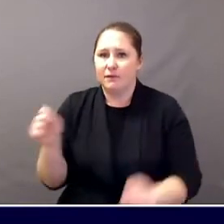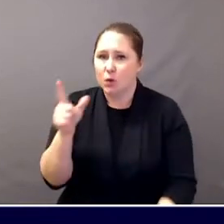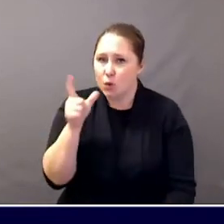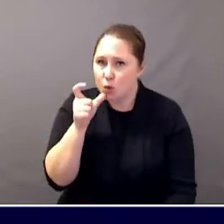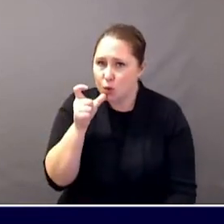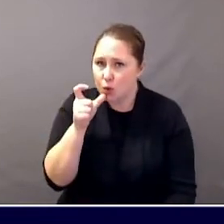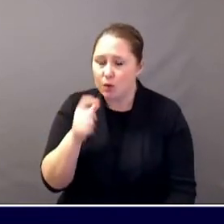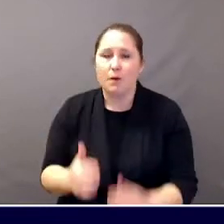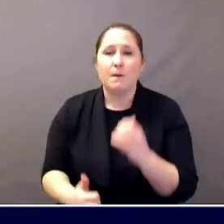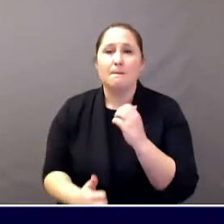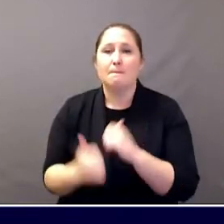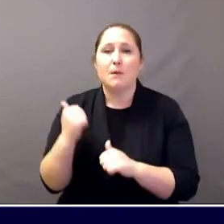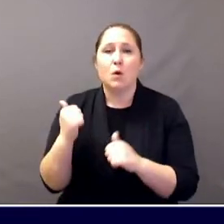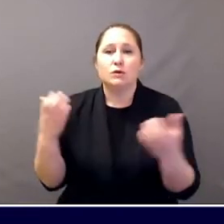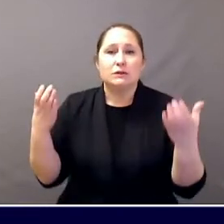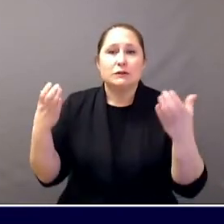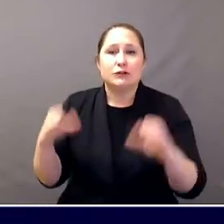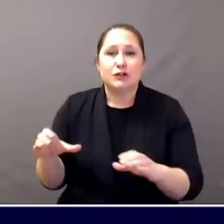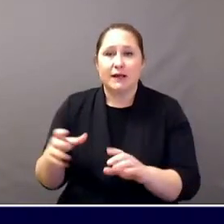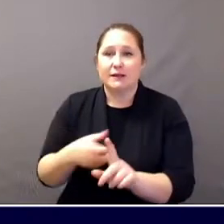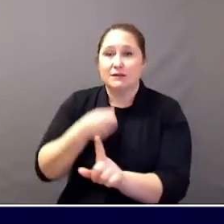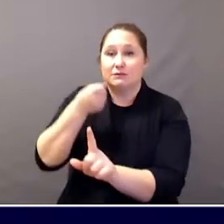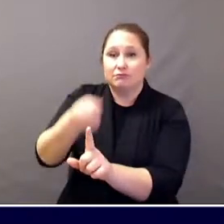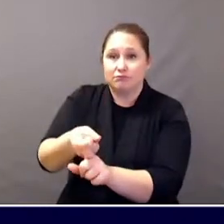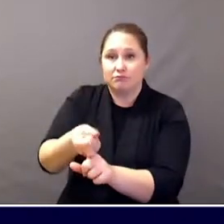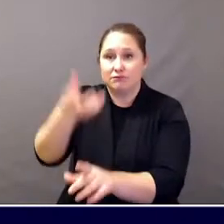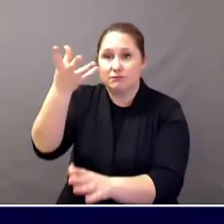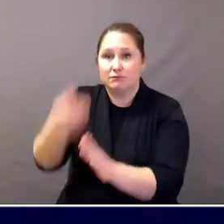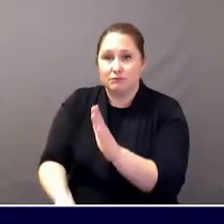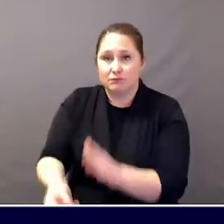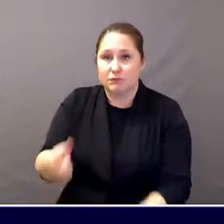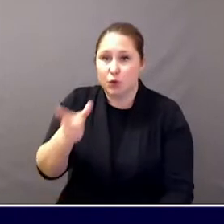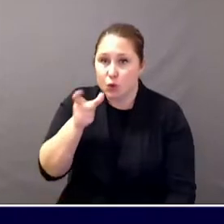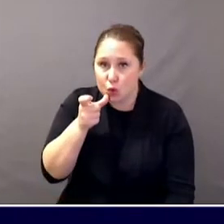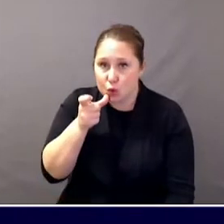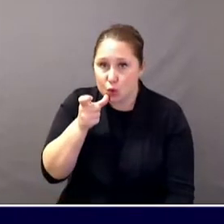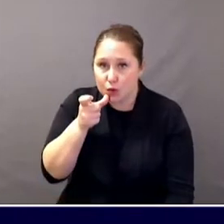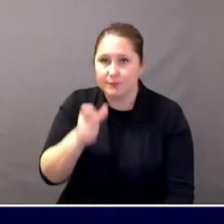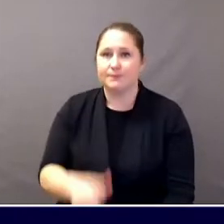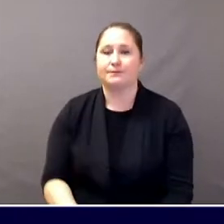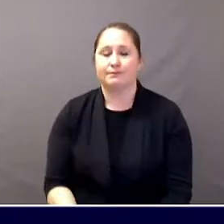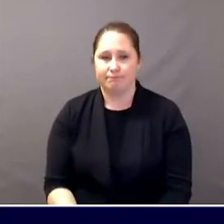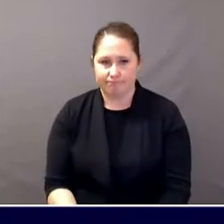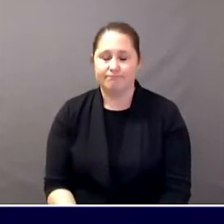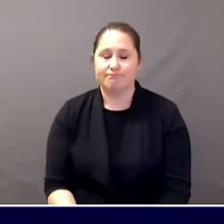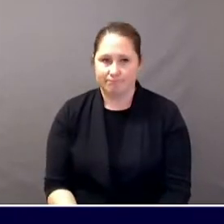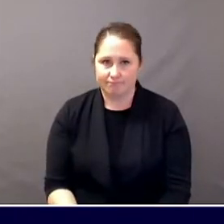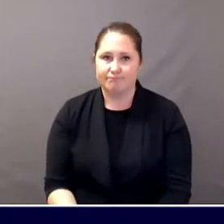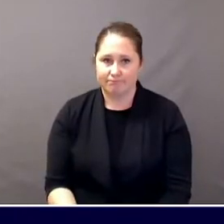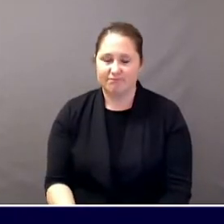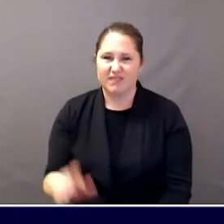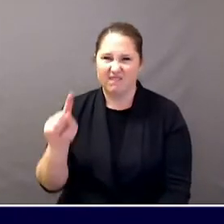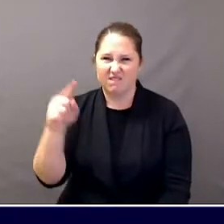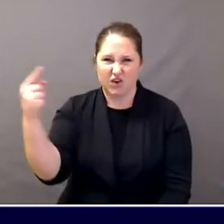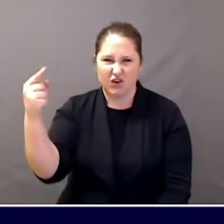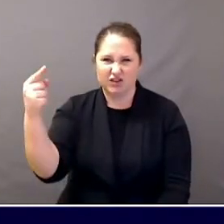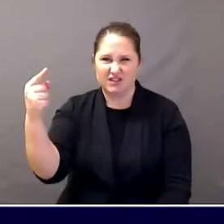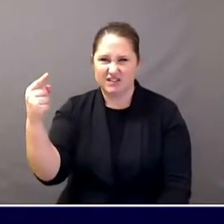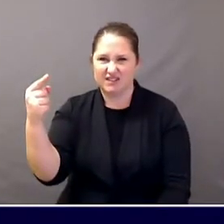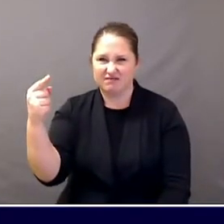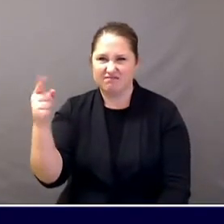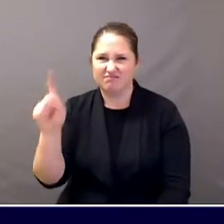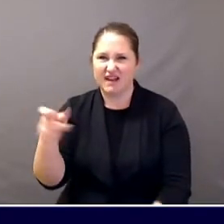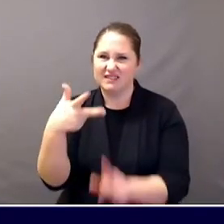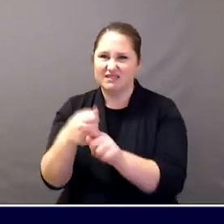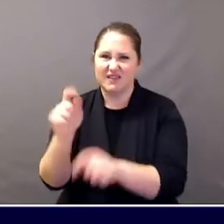to die with COVID-19 if they don't get the vaccination, if they don't get the vaccine,